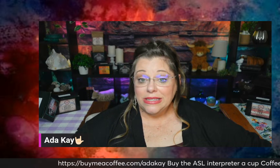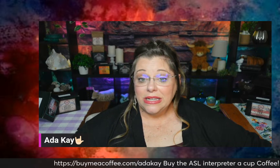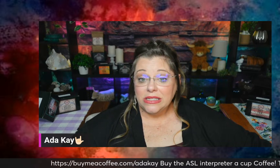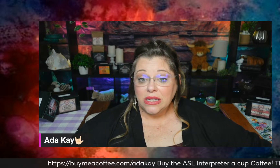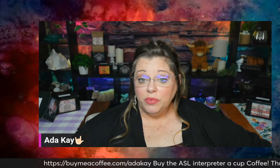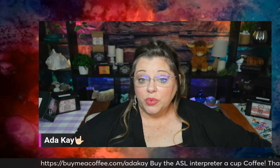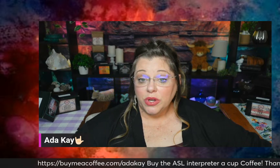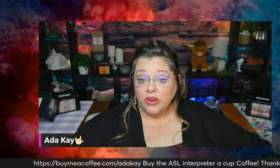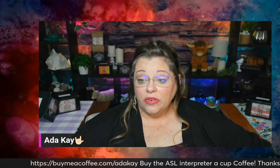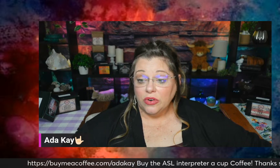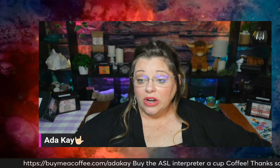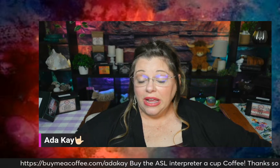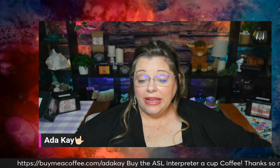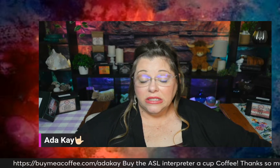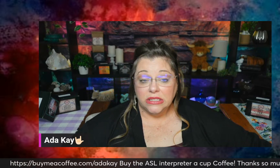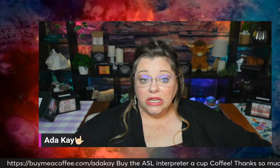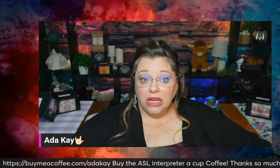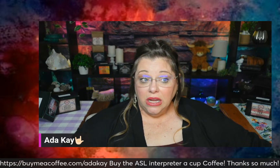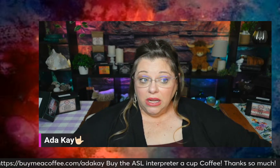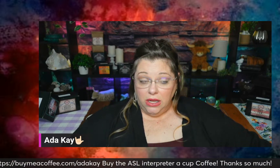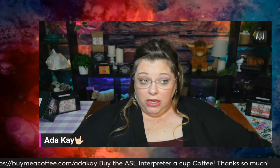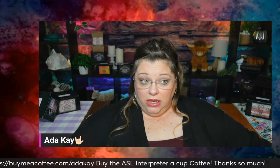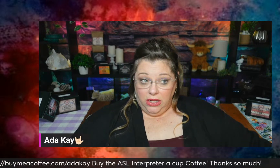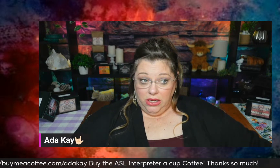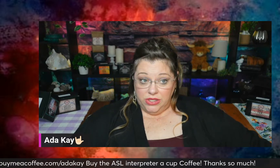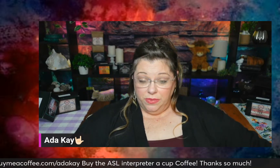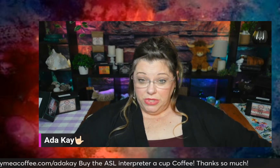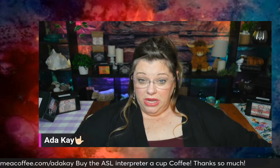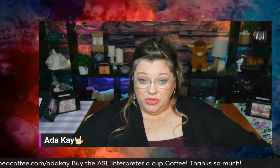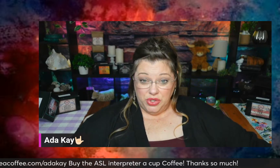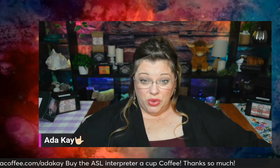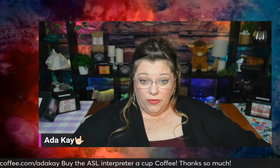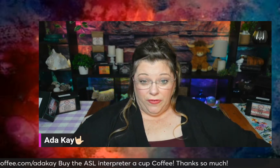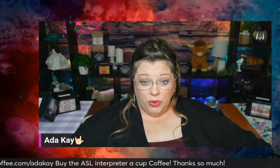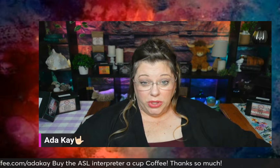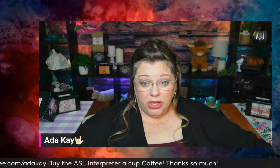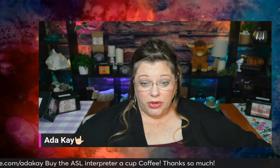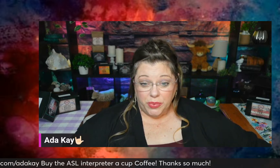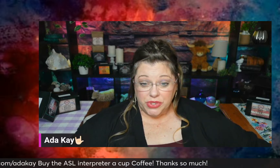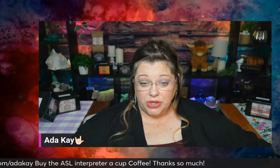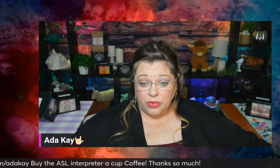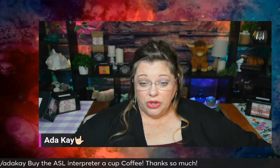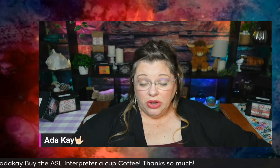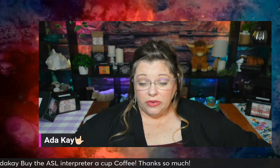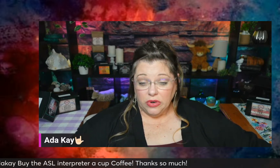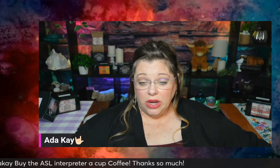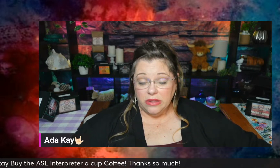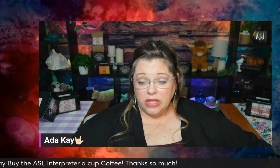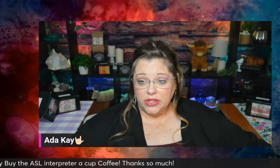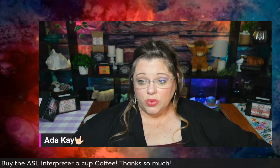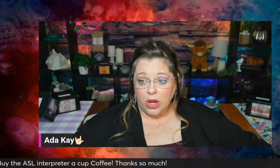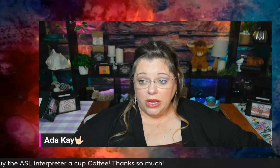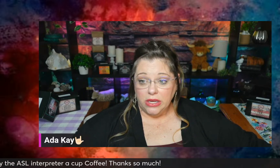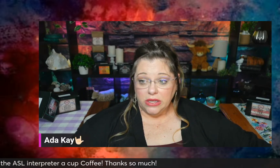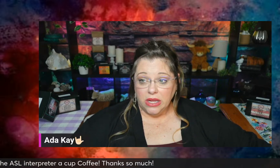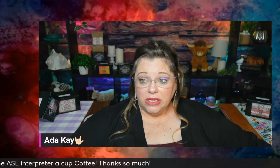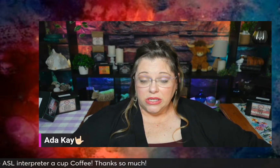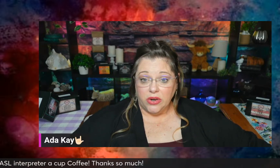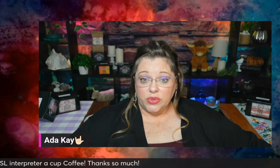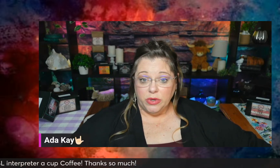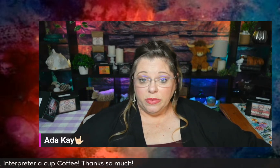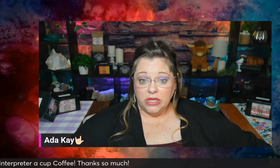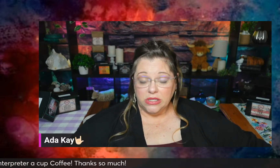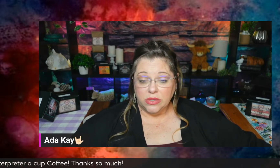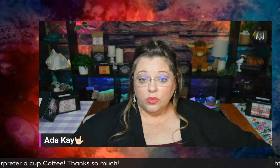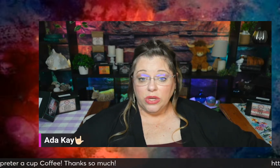Yeah, it takes time to recover. And sometimes you don't fully 100% recover. And that's why it kind of